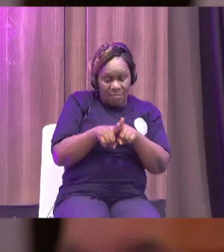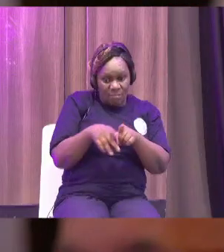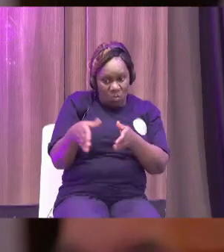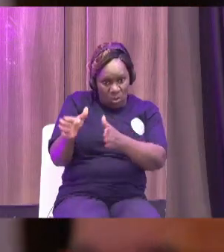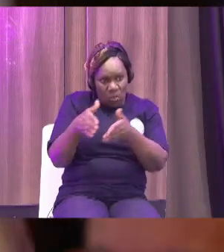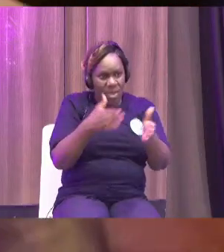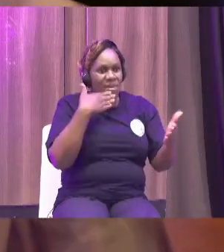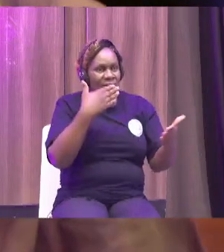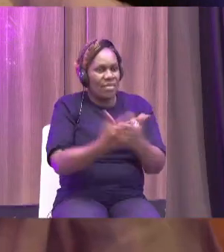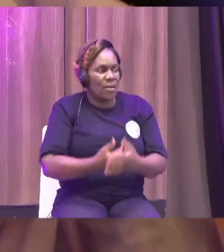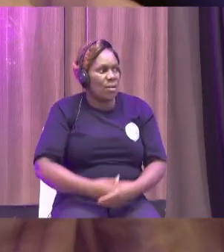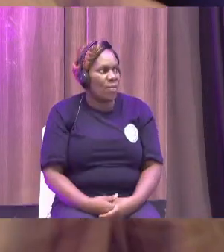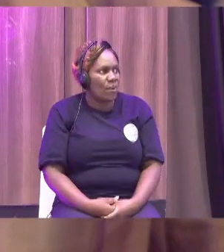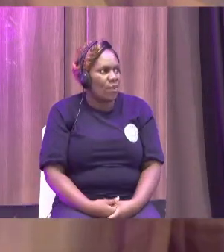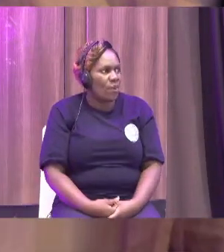Thank you.